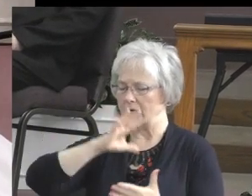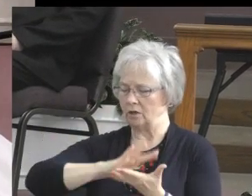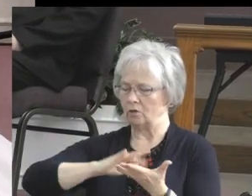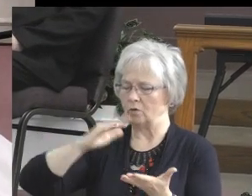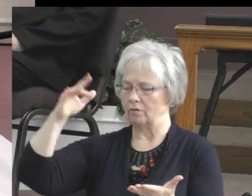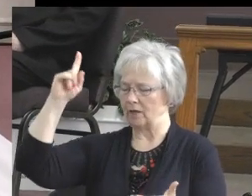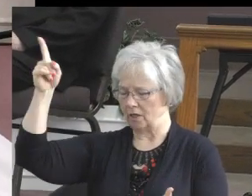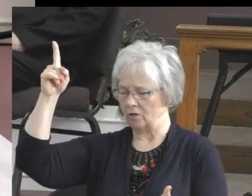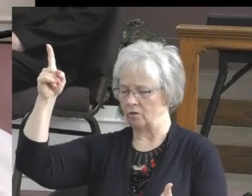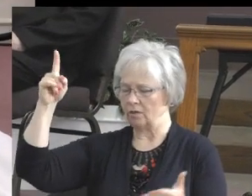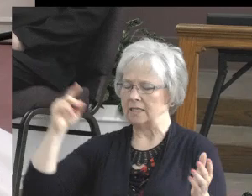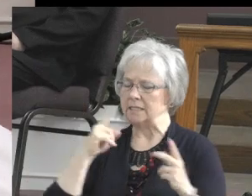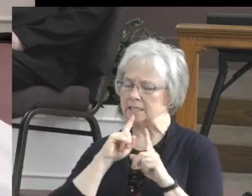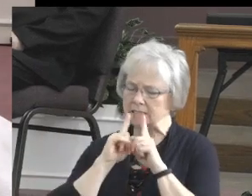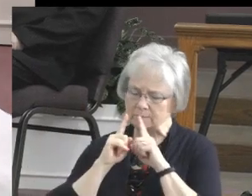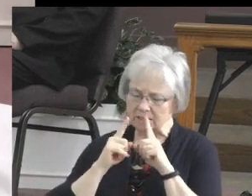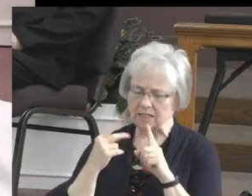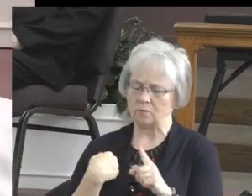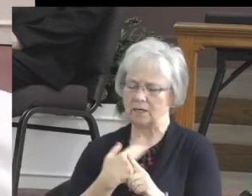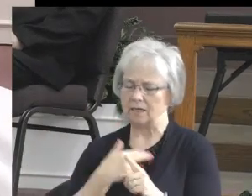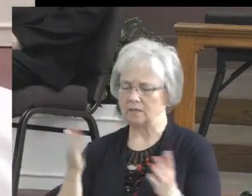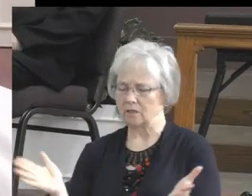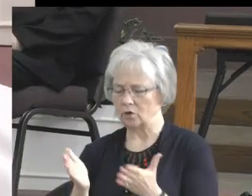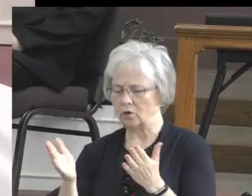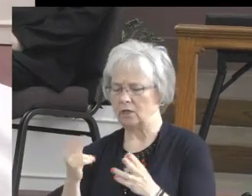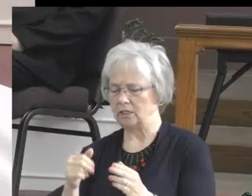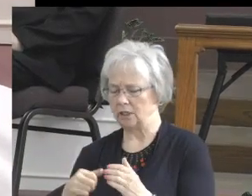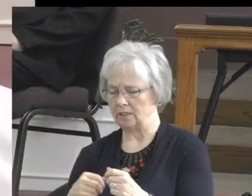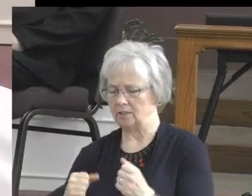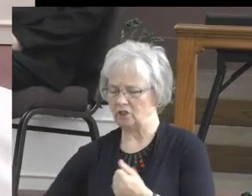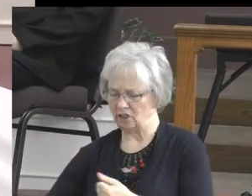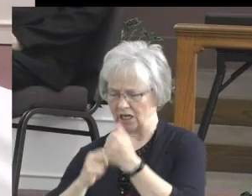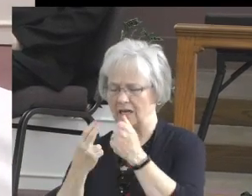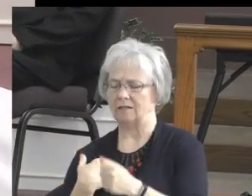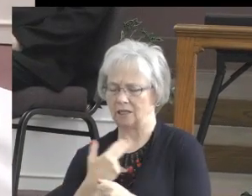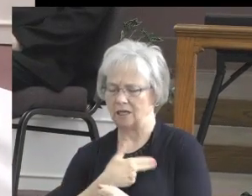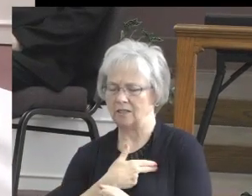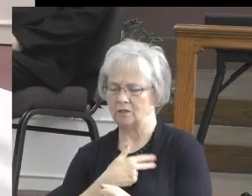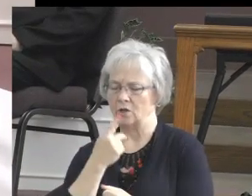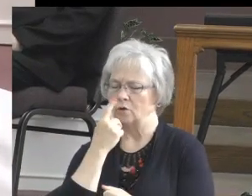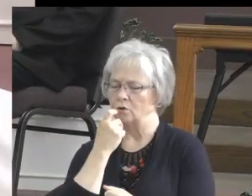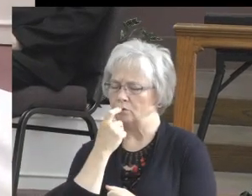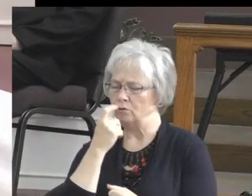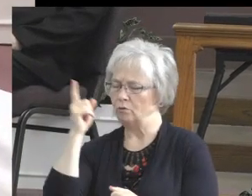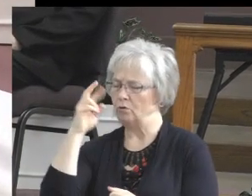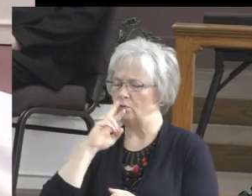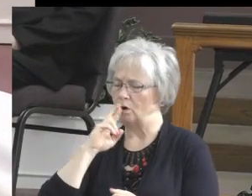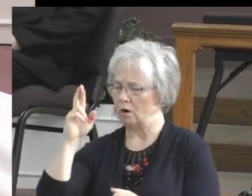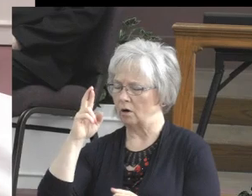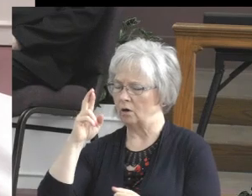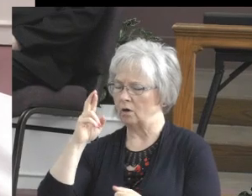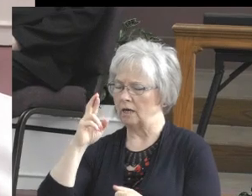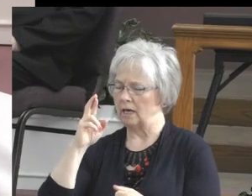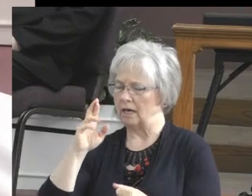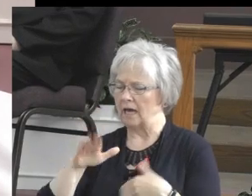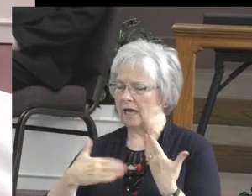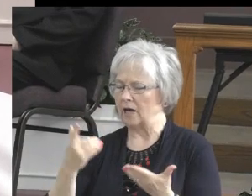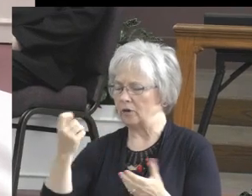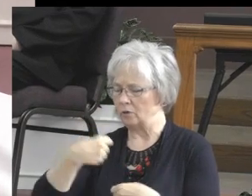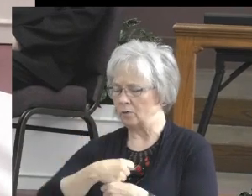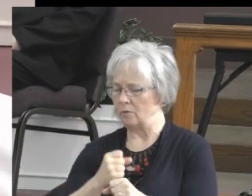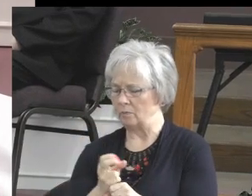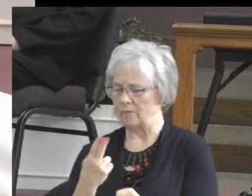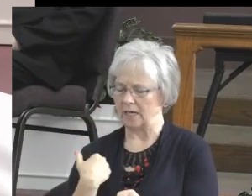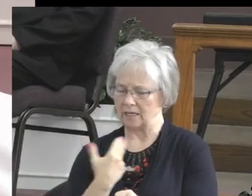Speak to us, encourage us, challenge us in our understanding of who you are and who you created us to be. And we just offer